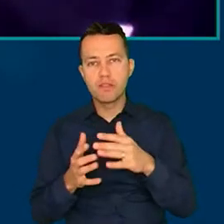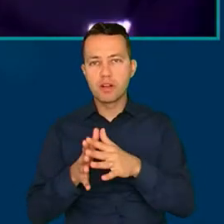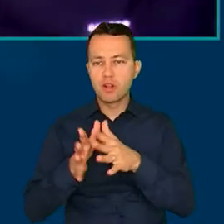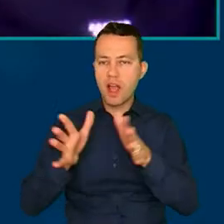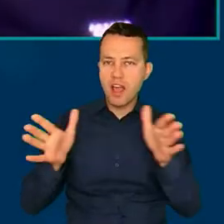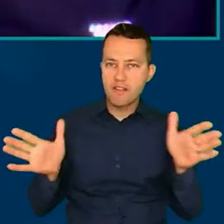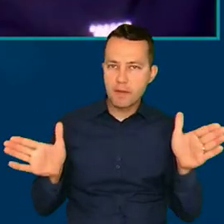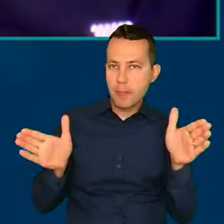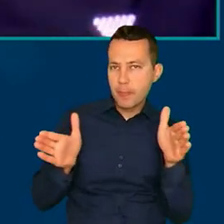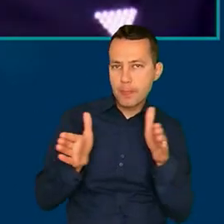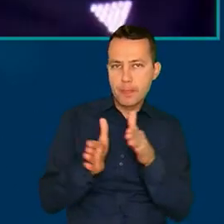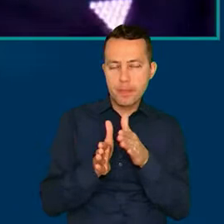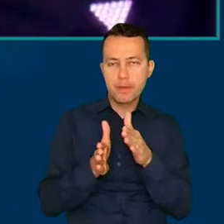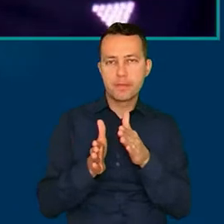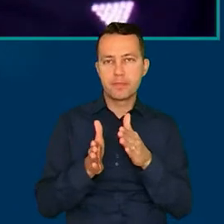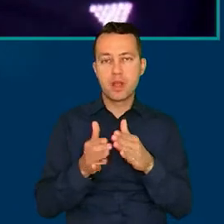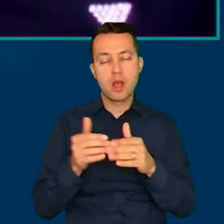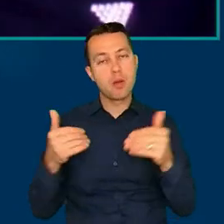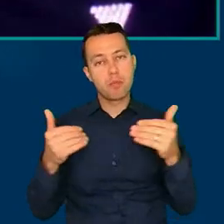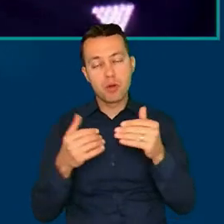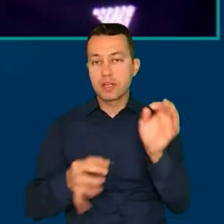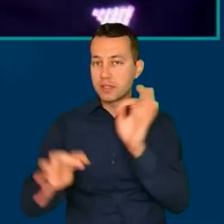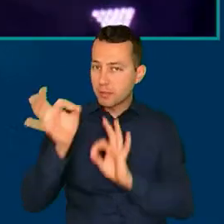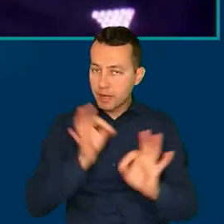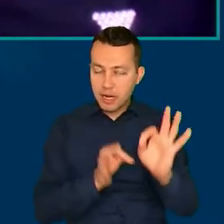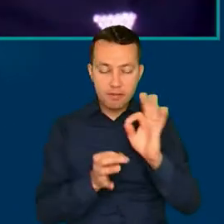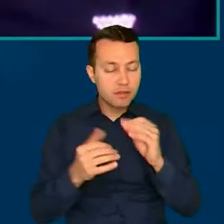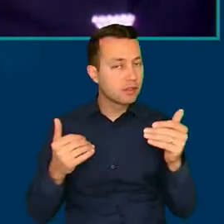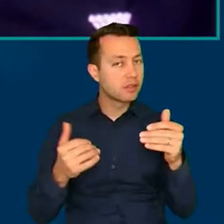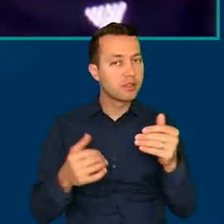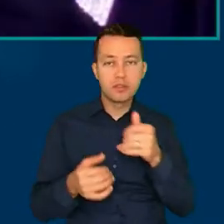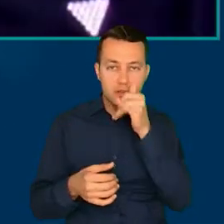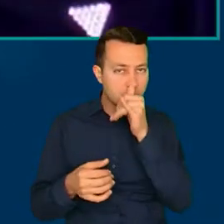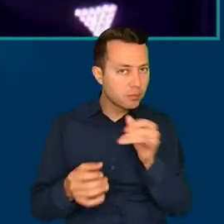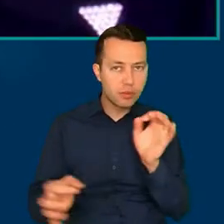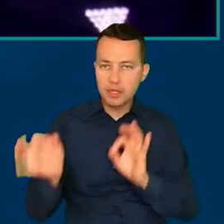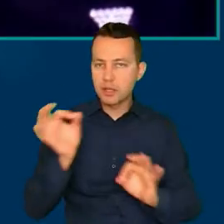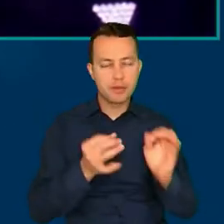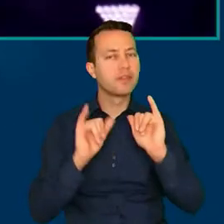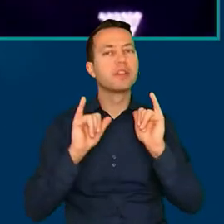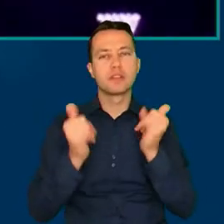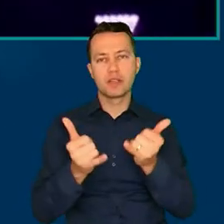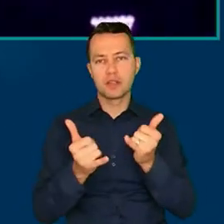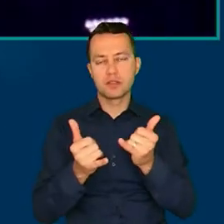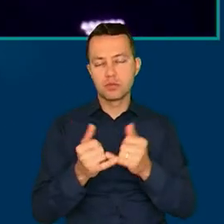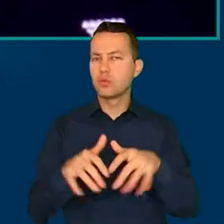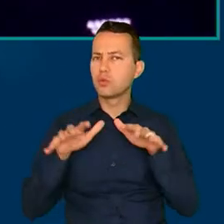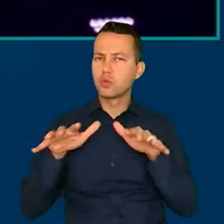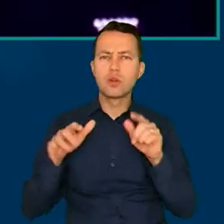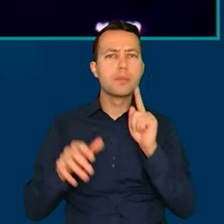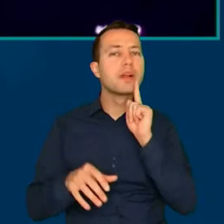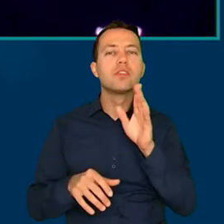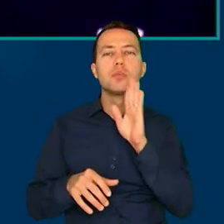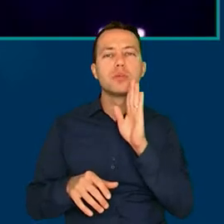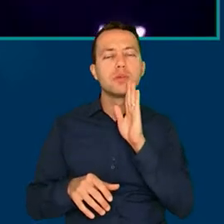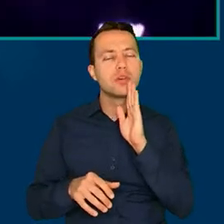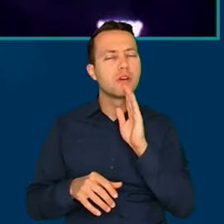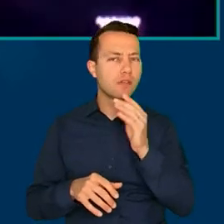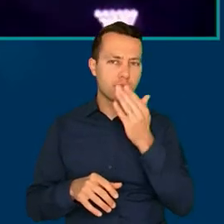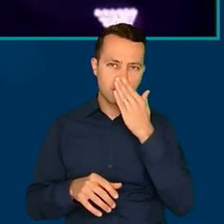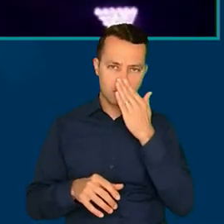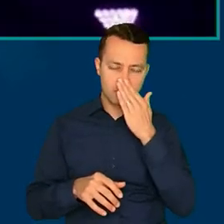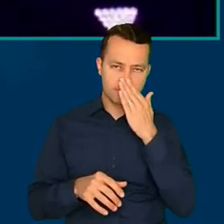the scope, about remediability, and about the probability or